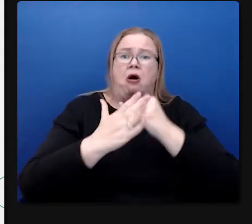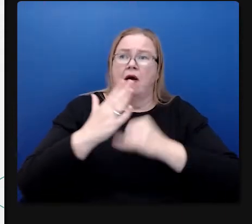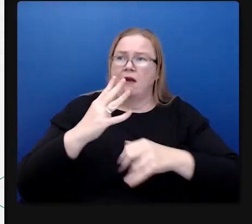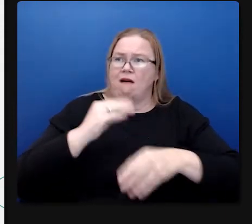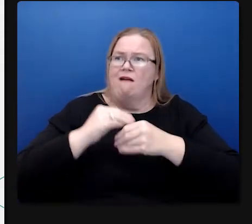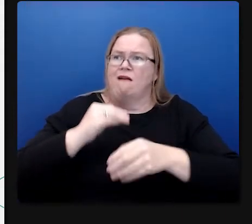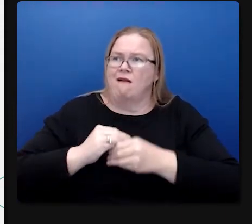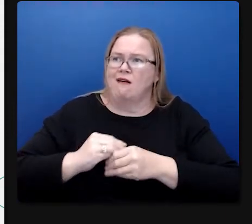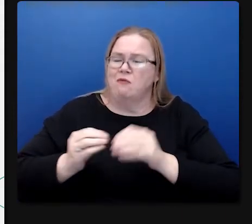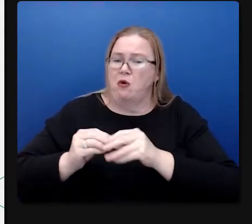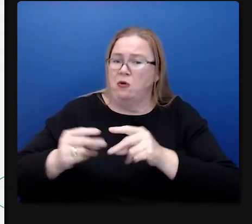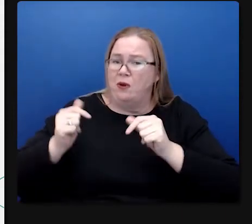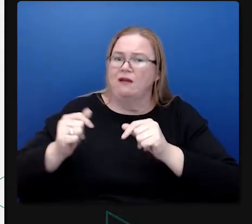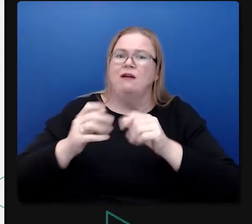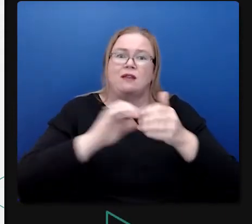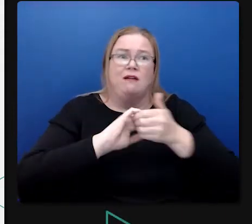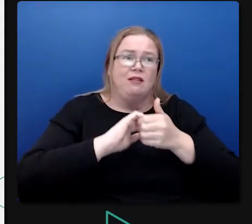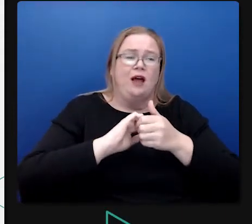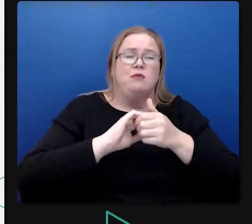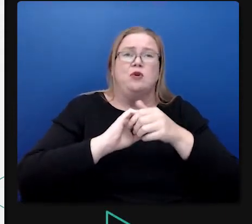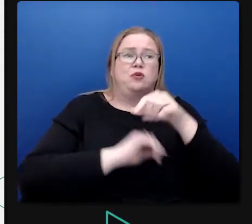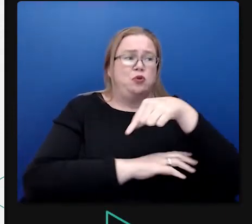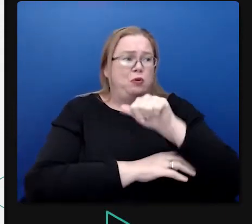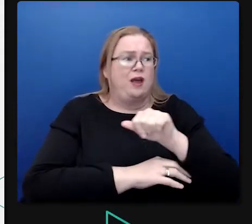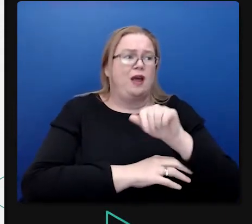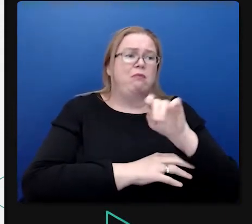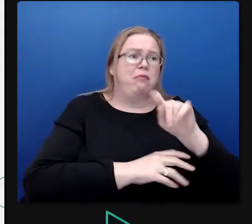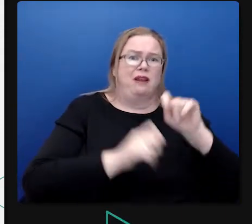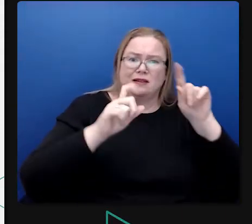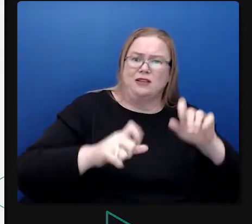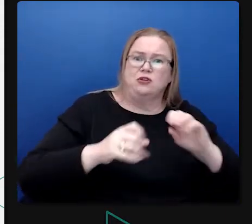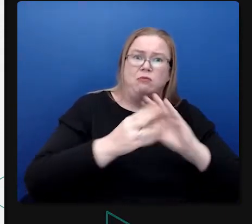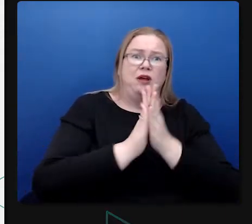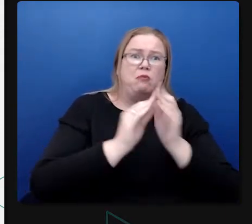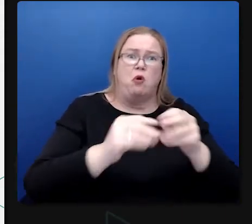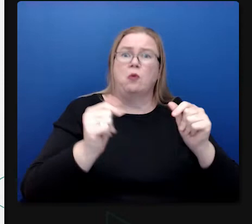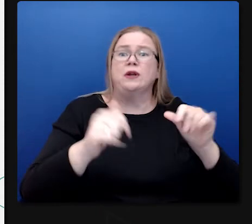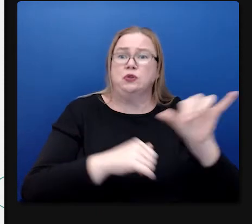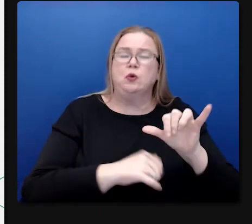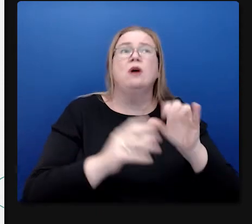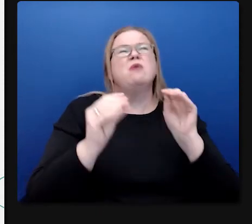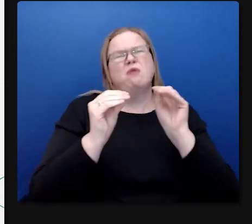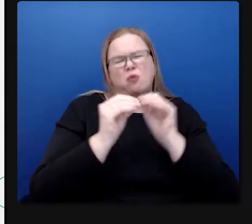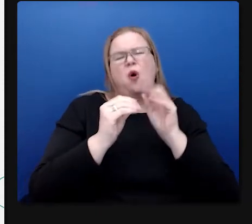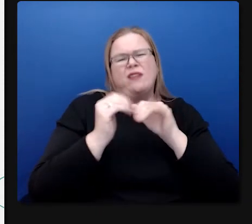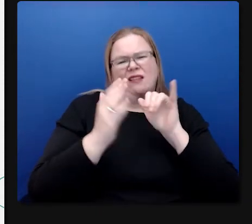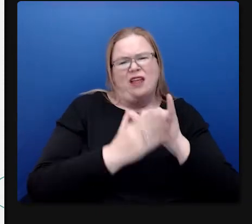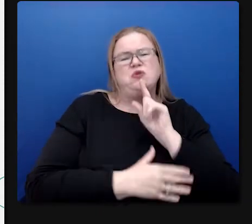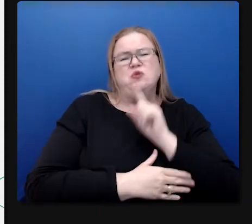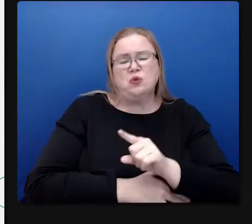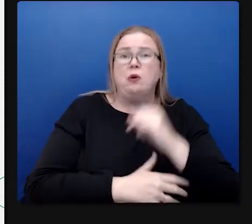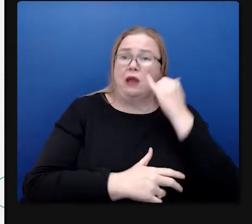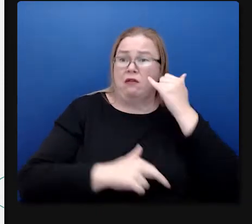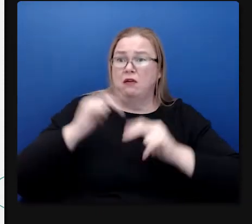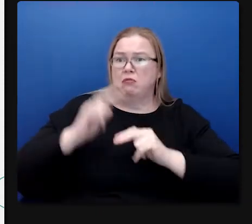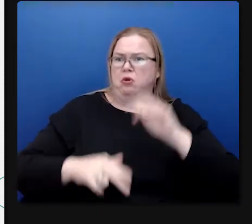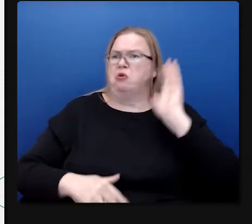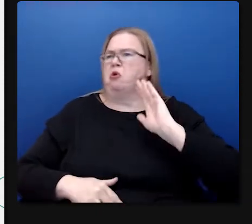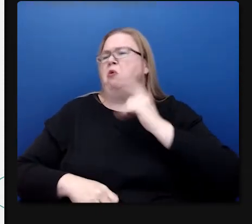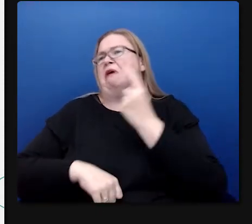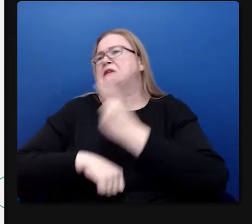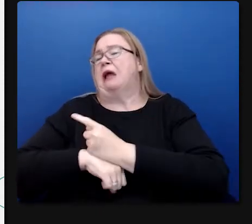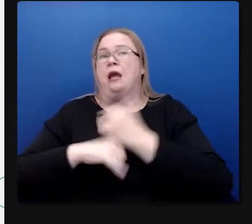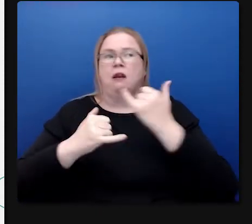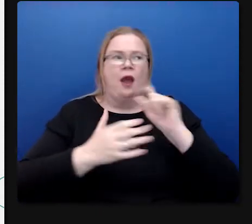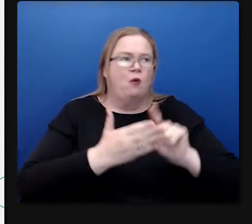more quickly, that collaboration loop with QA and beta testers can get much tighter. But it's even more than that. If a build used to take a